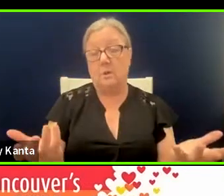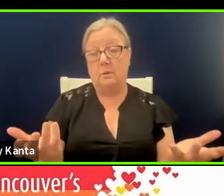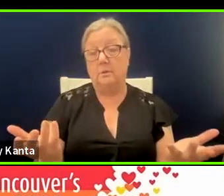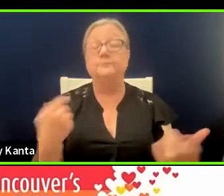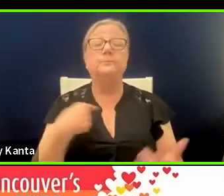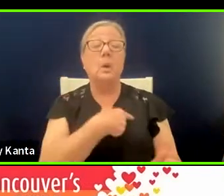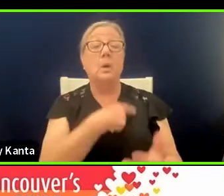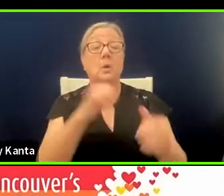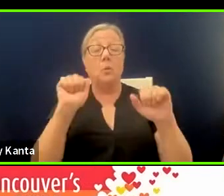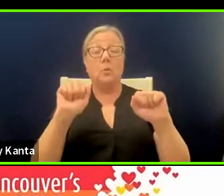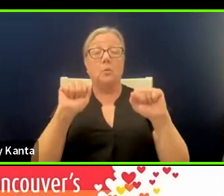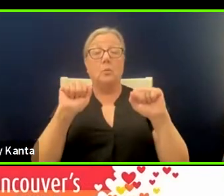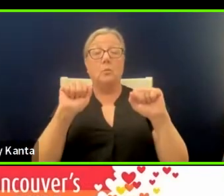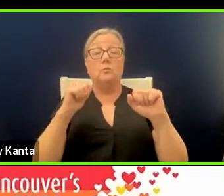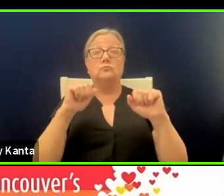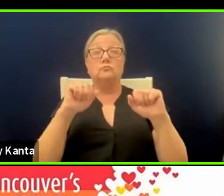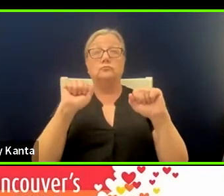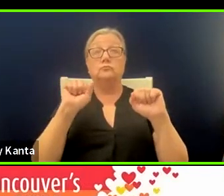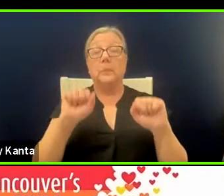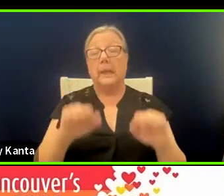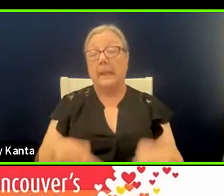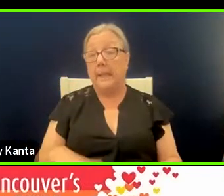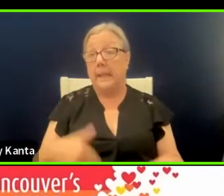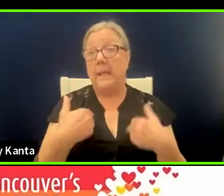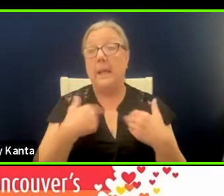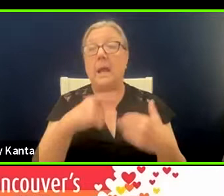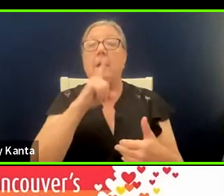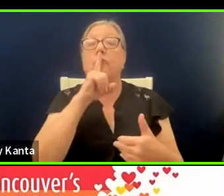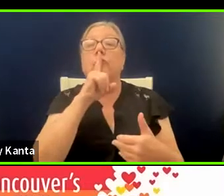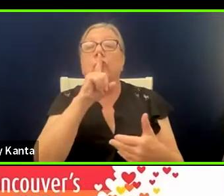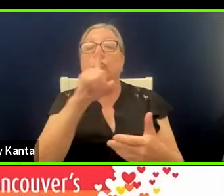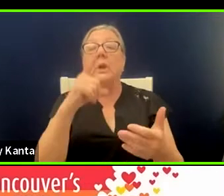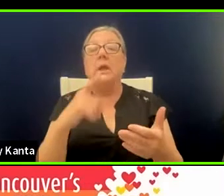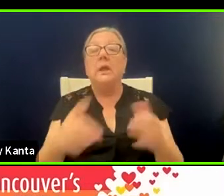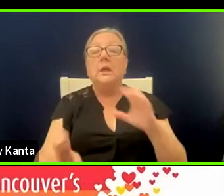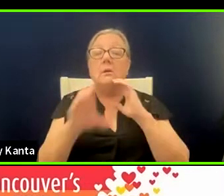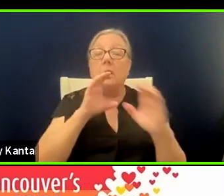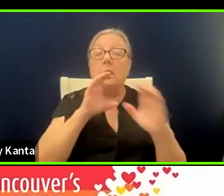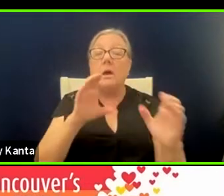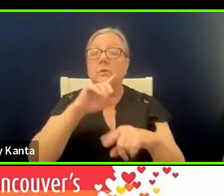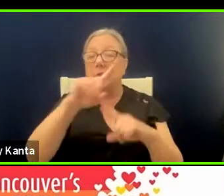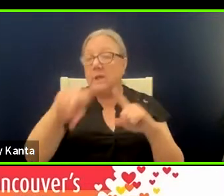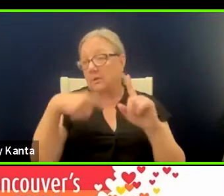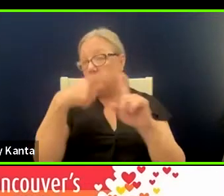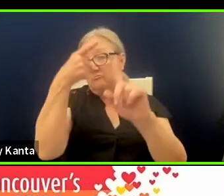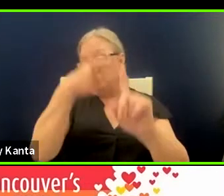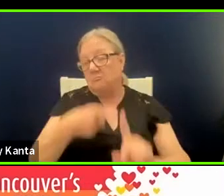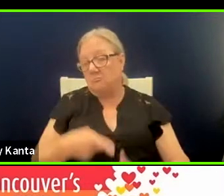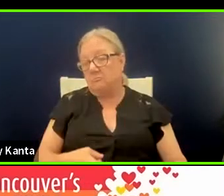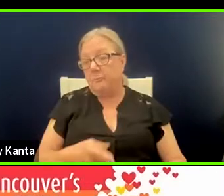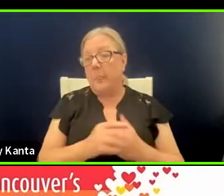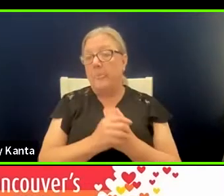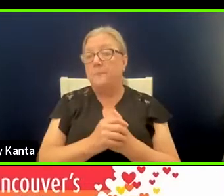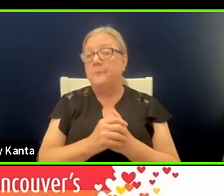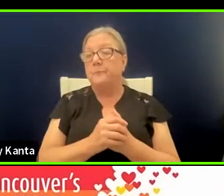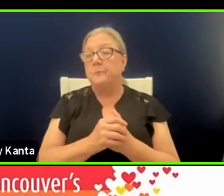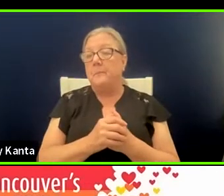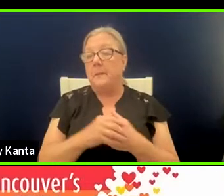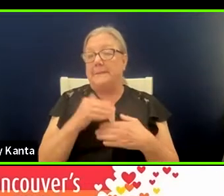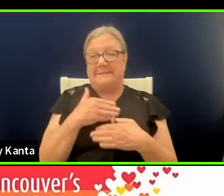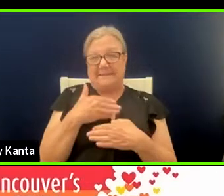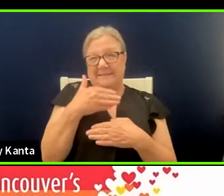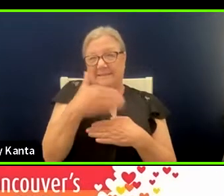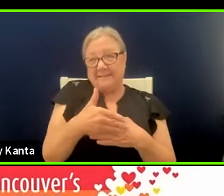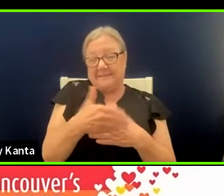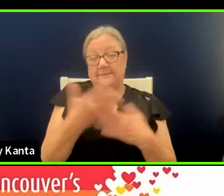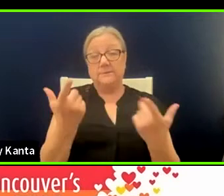you know, more real conversations around things. But as far as immediate next steps, I mean, I think we've